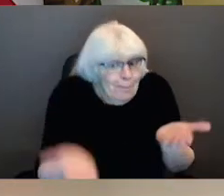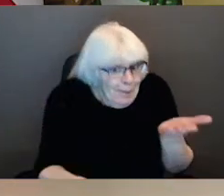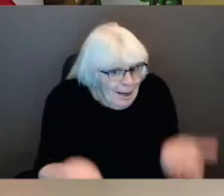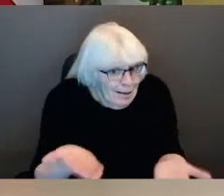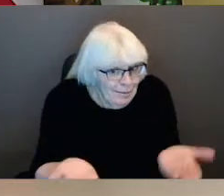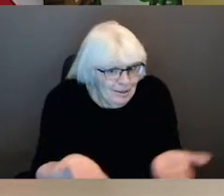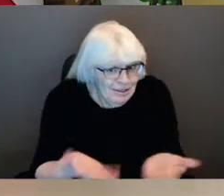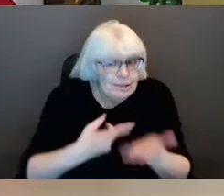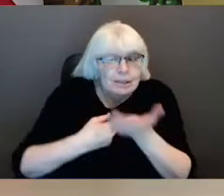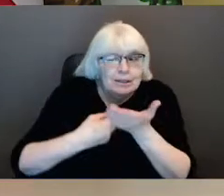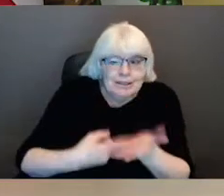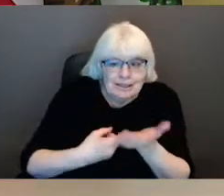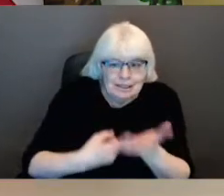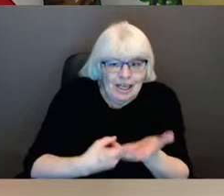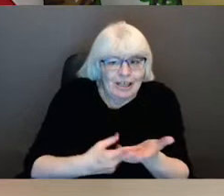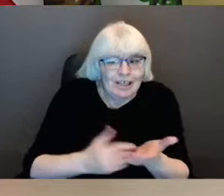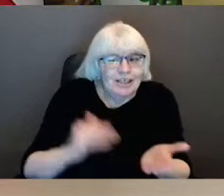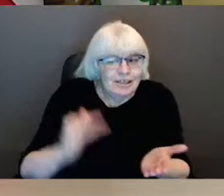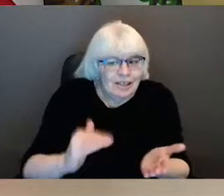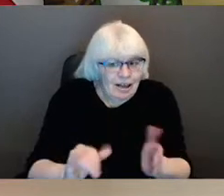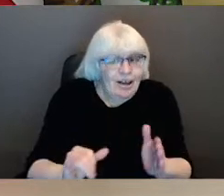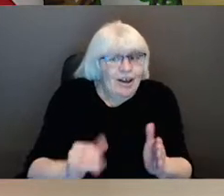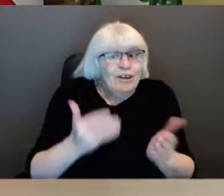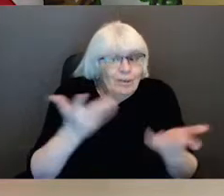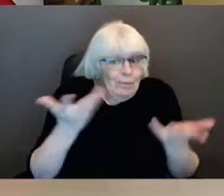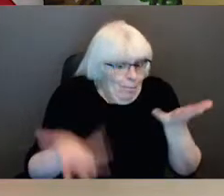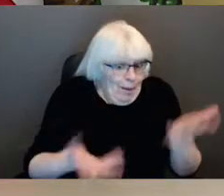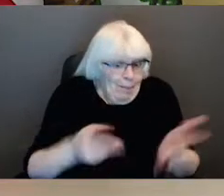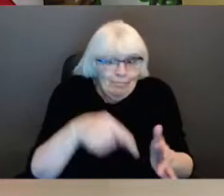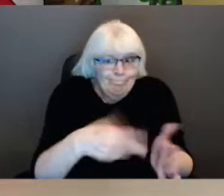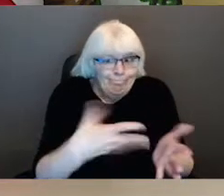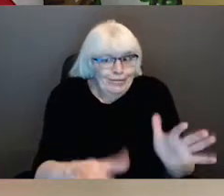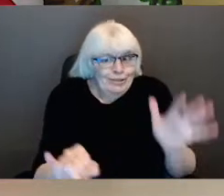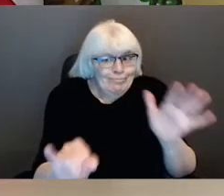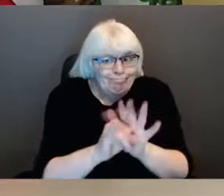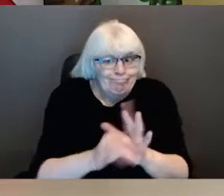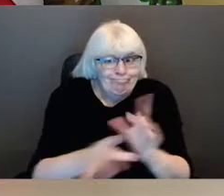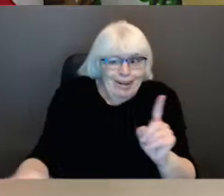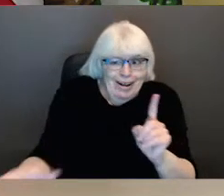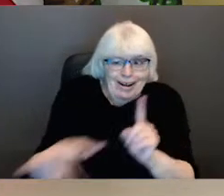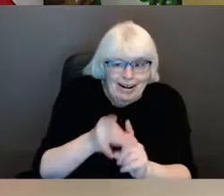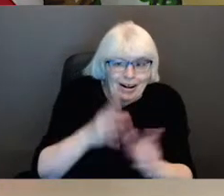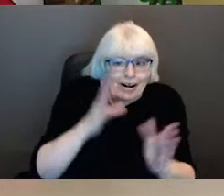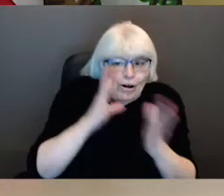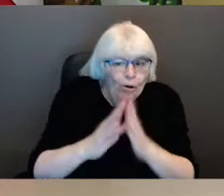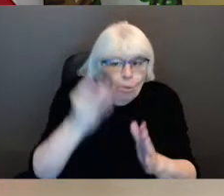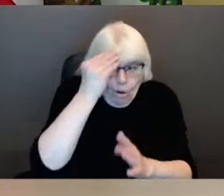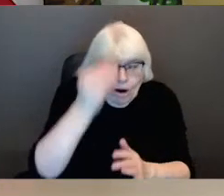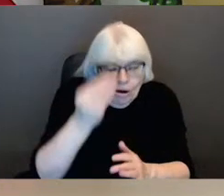contact, and you'll be subsequently notified about that as well. But if